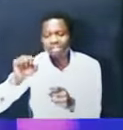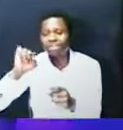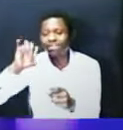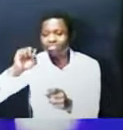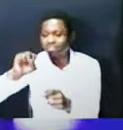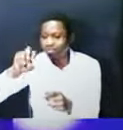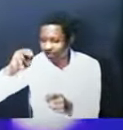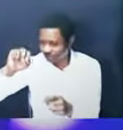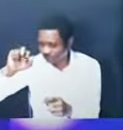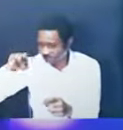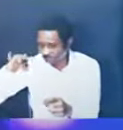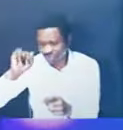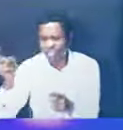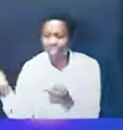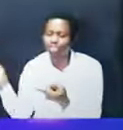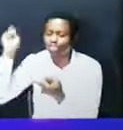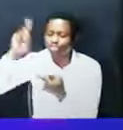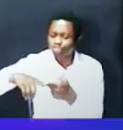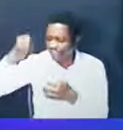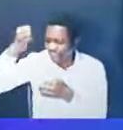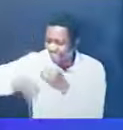the ends of